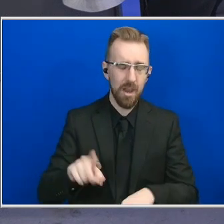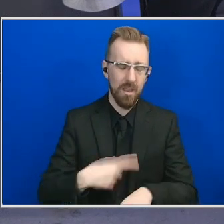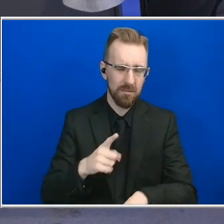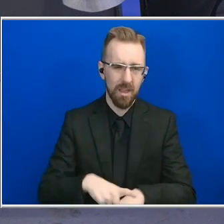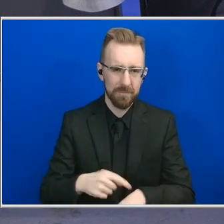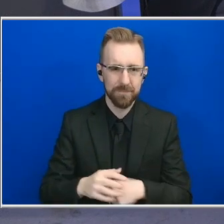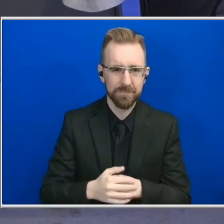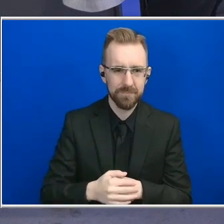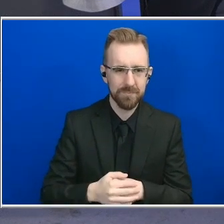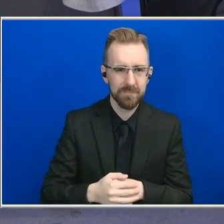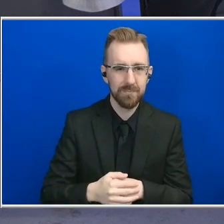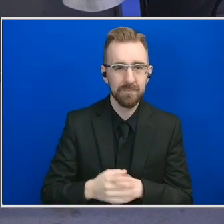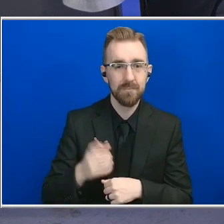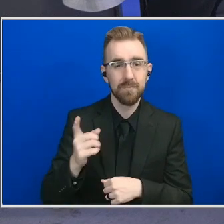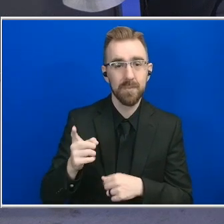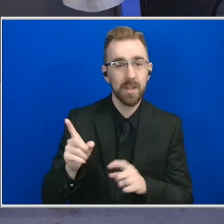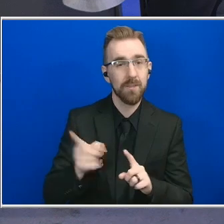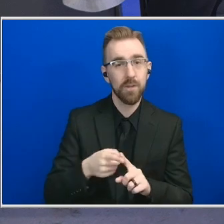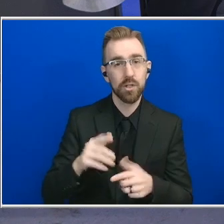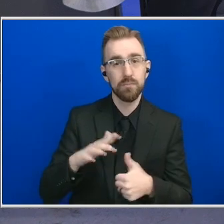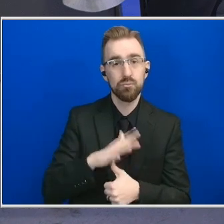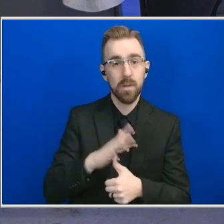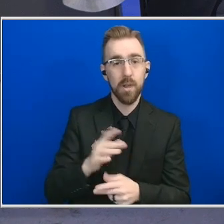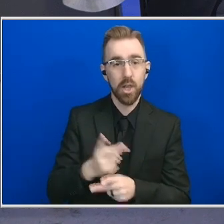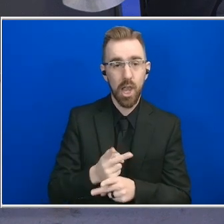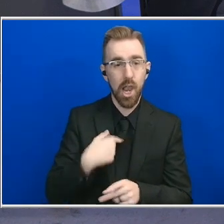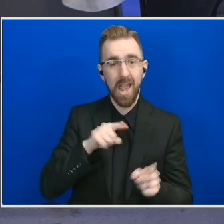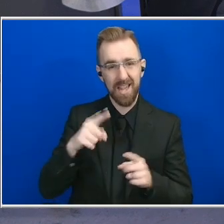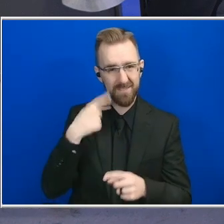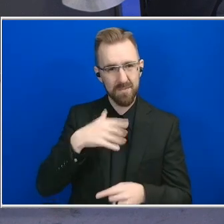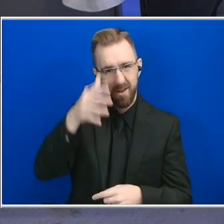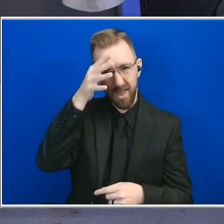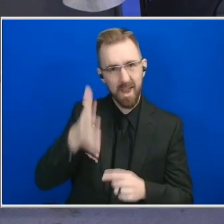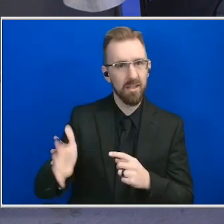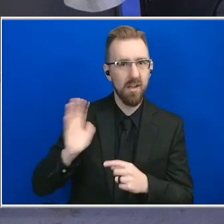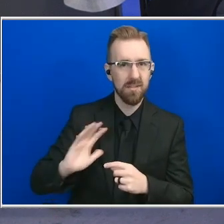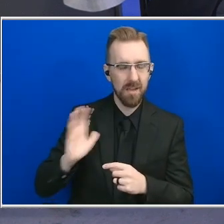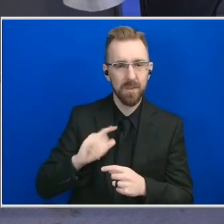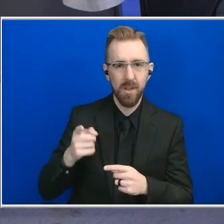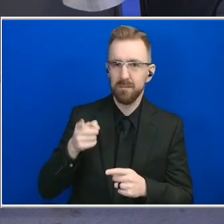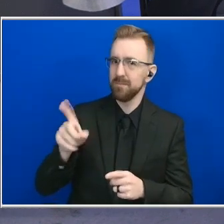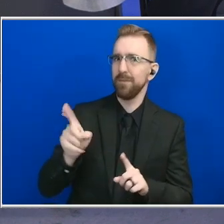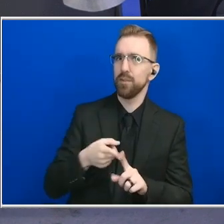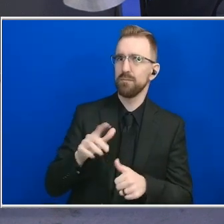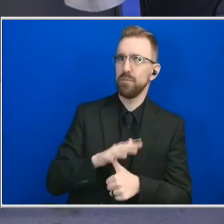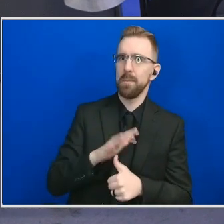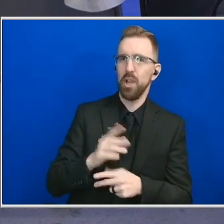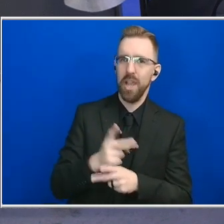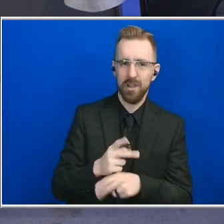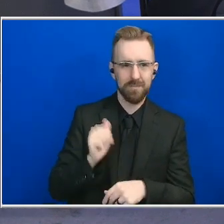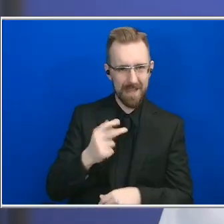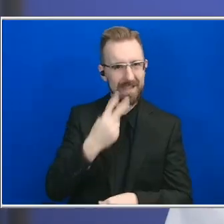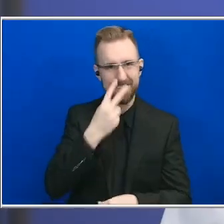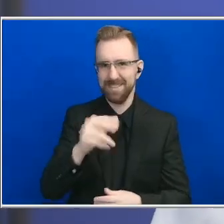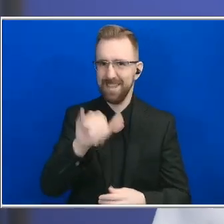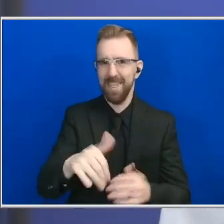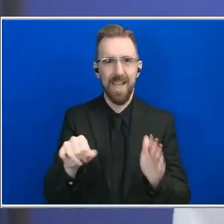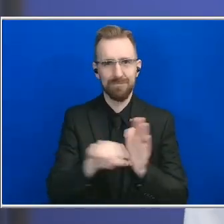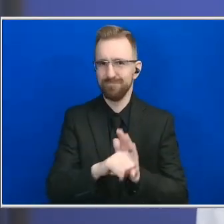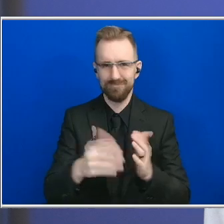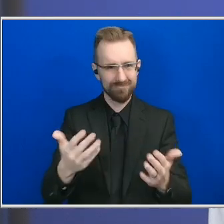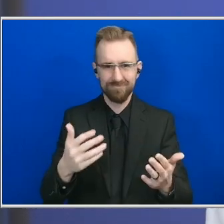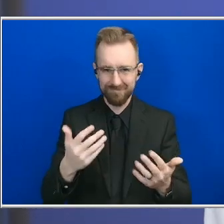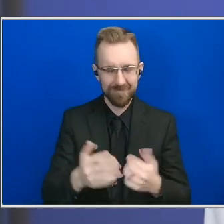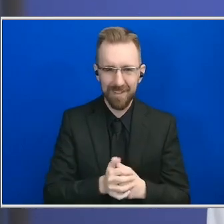of the first primary care doctors here at KU for my dad a long time ago. Well, I can see that you guys get